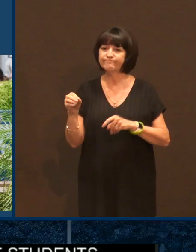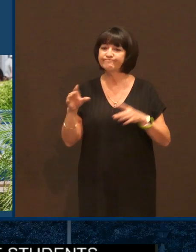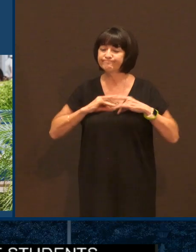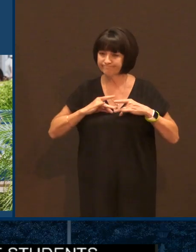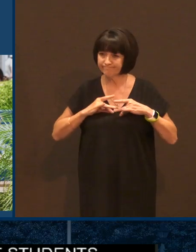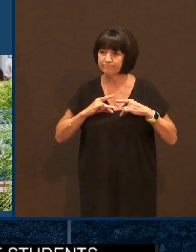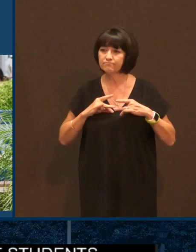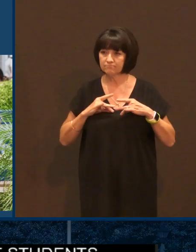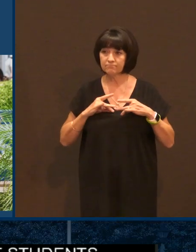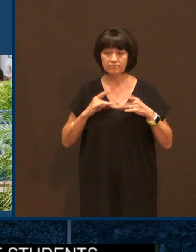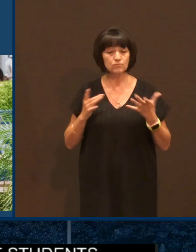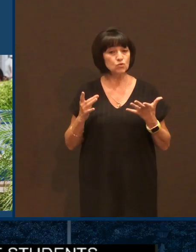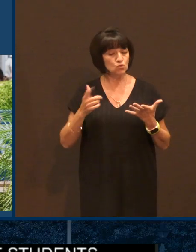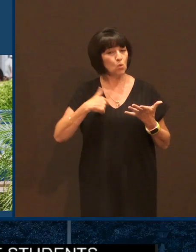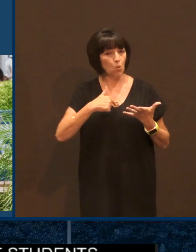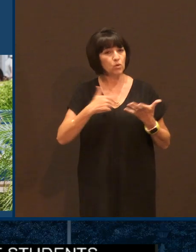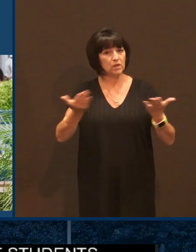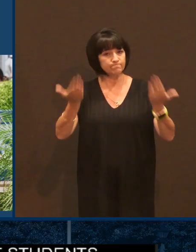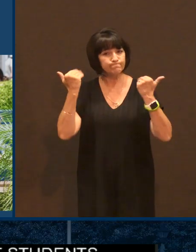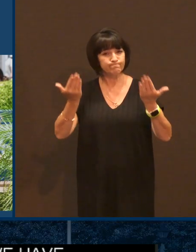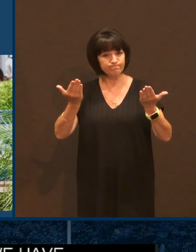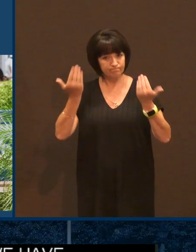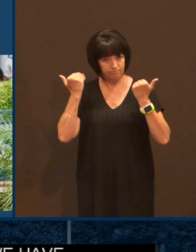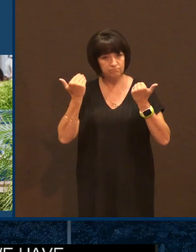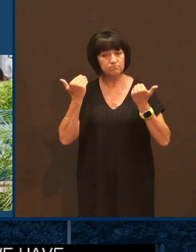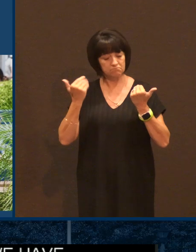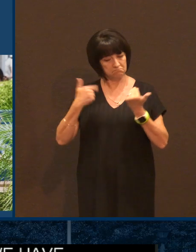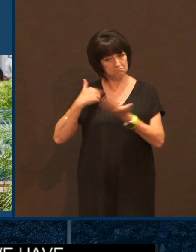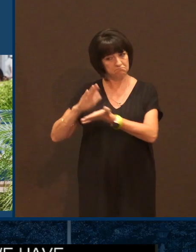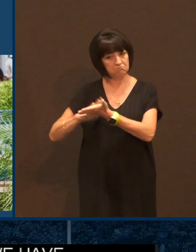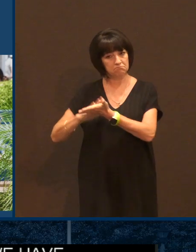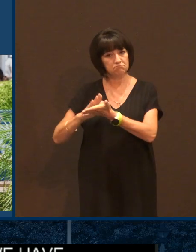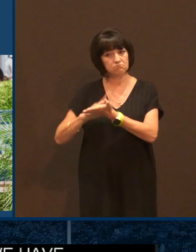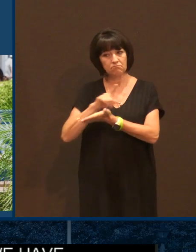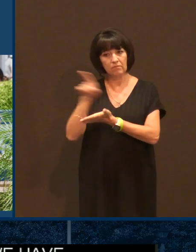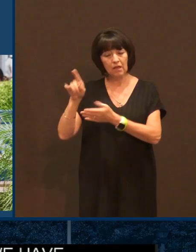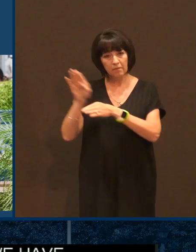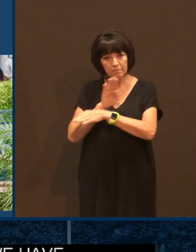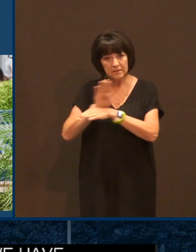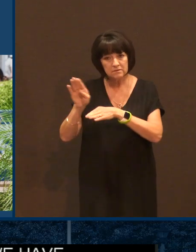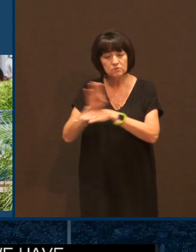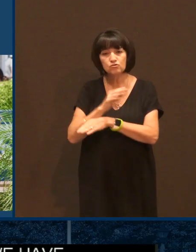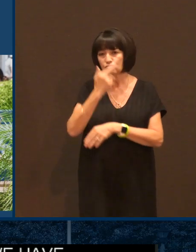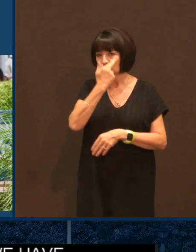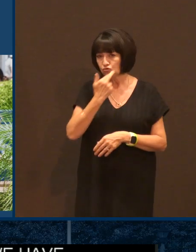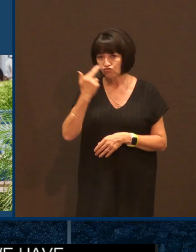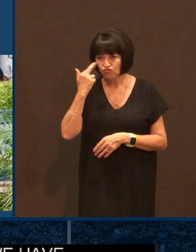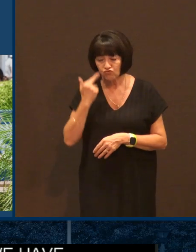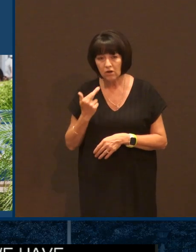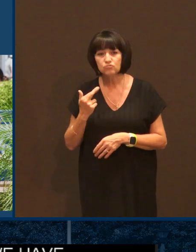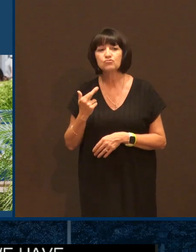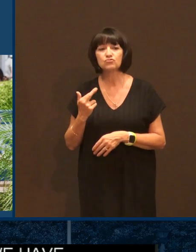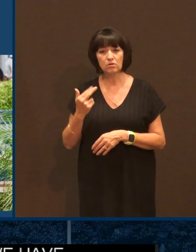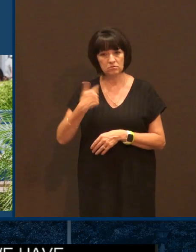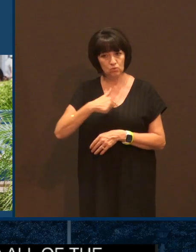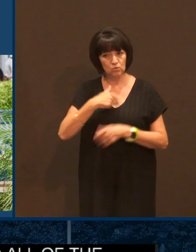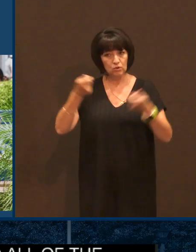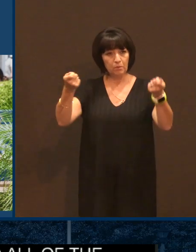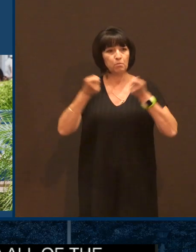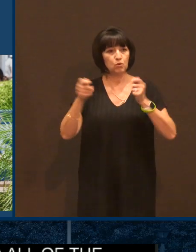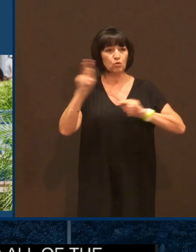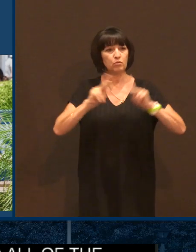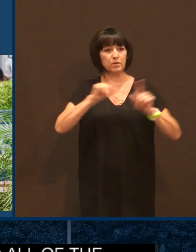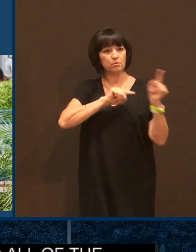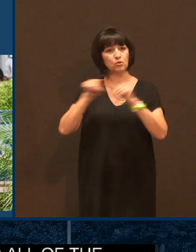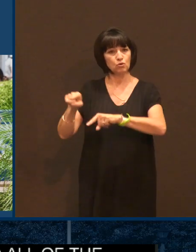out. Credit to all the businesses and restaurants and hospitality industry in Sussex